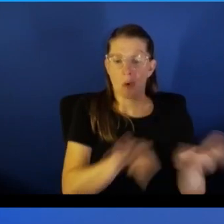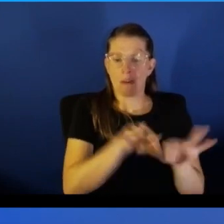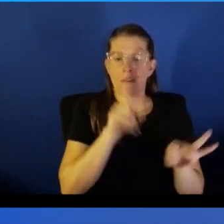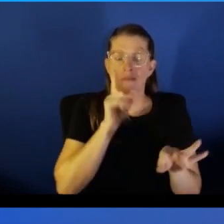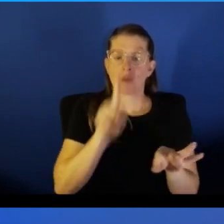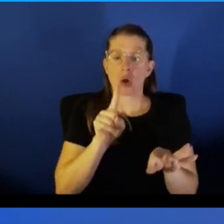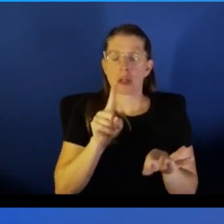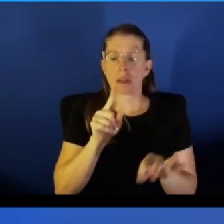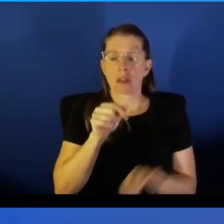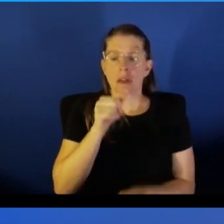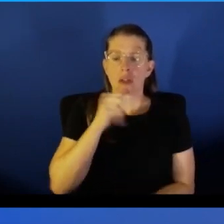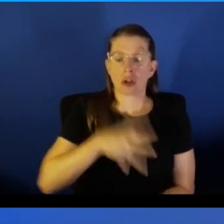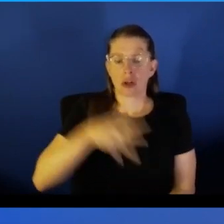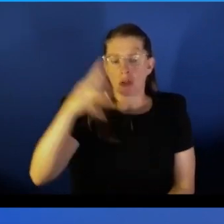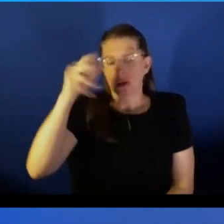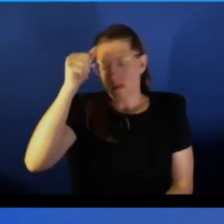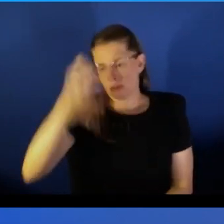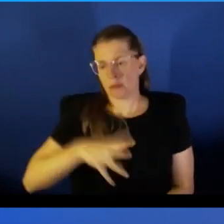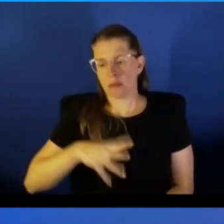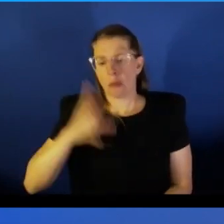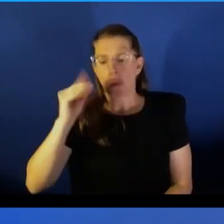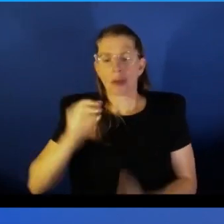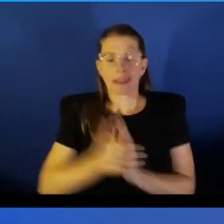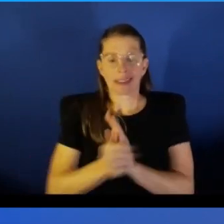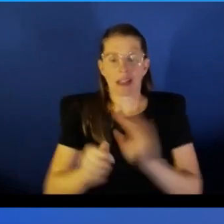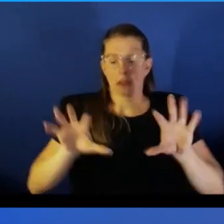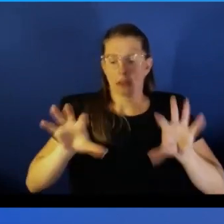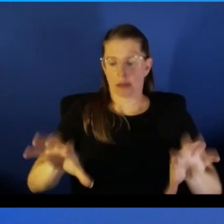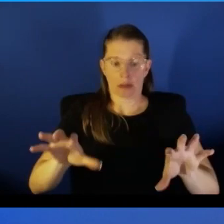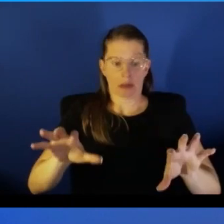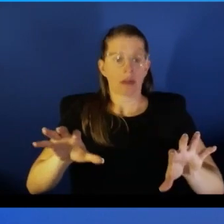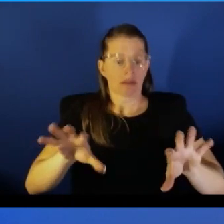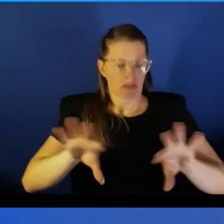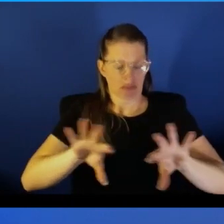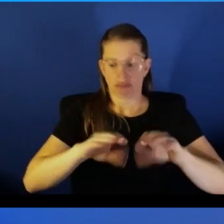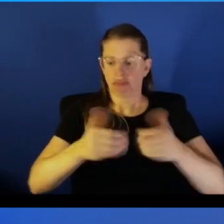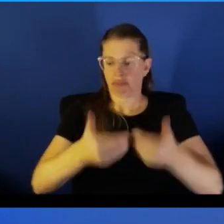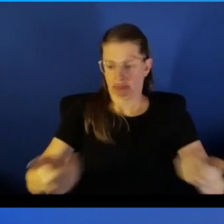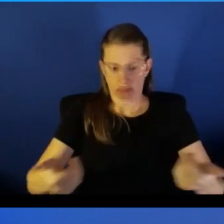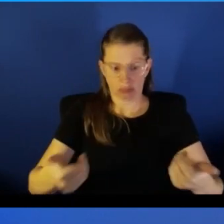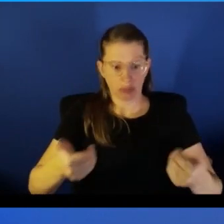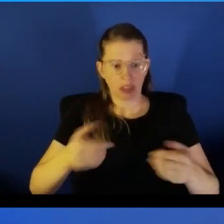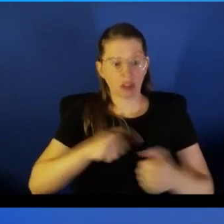skills, and that also address mental health, because